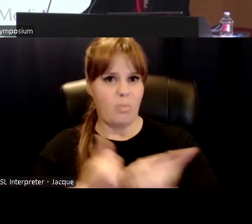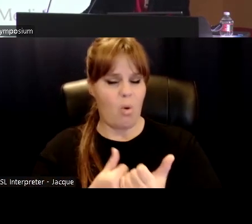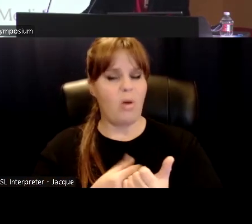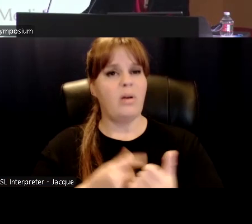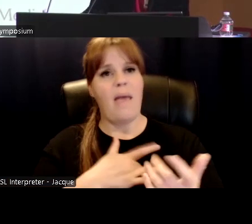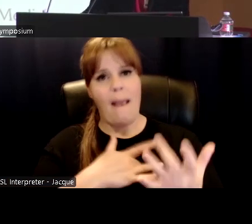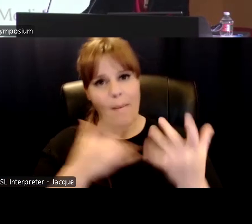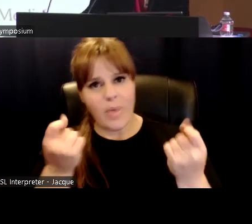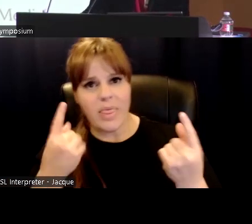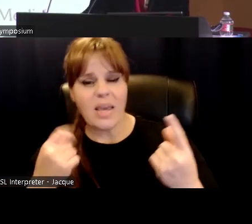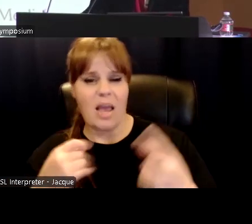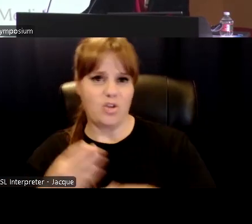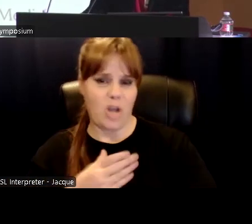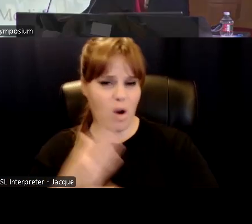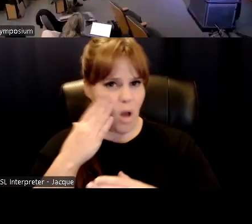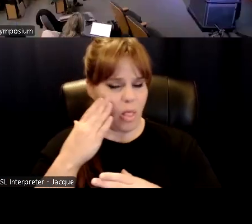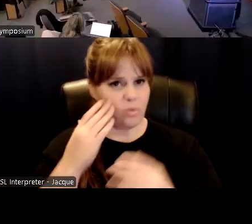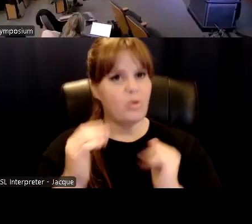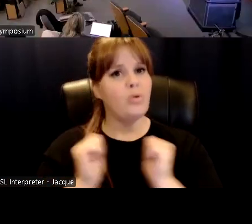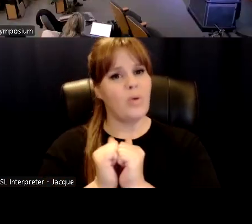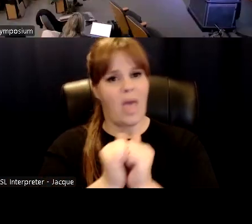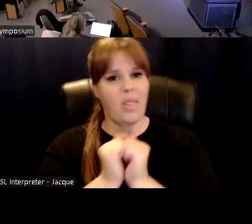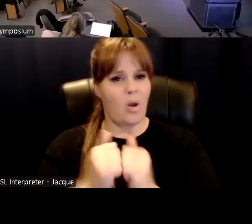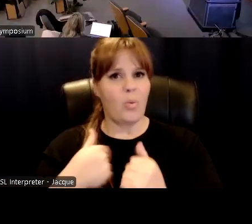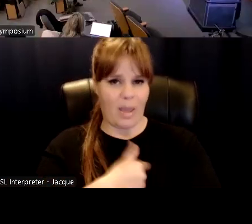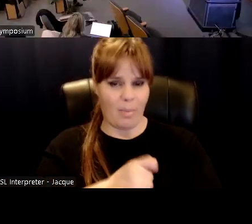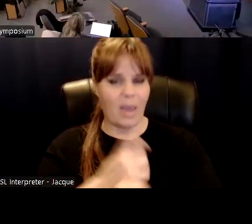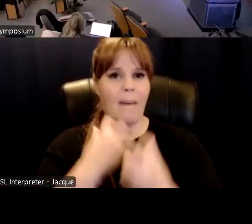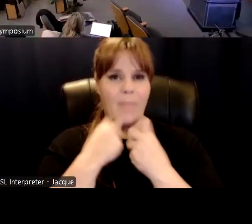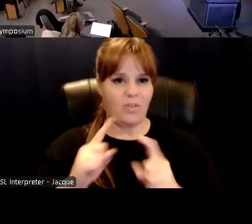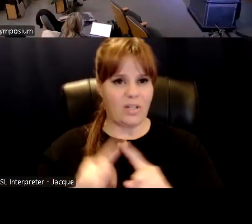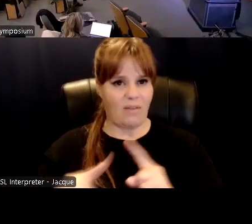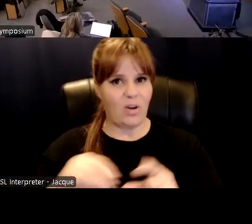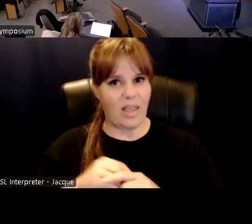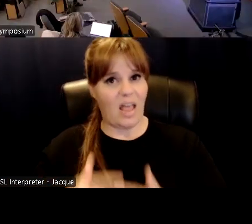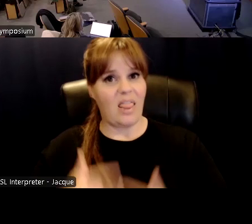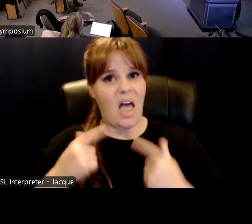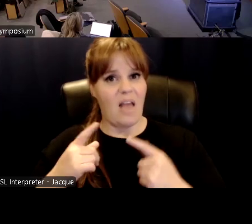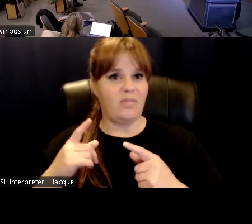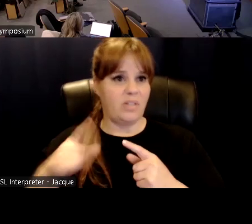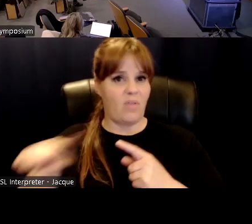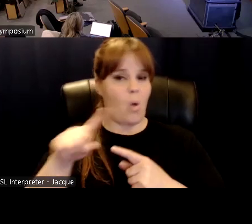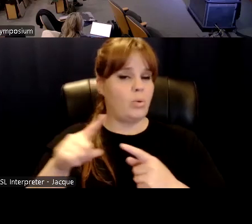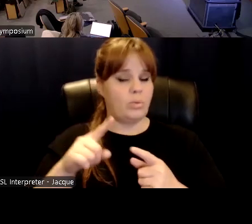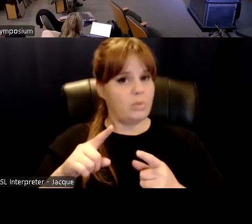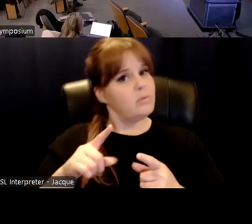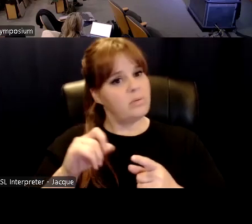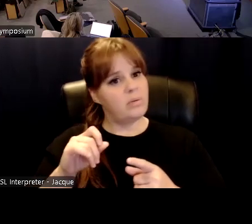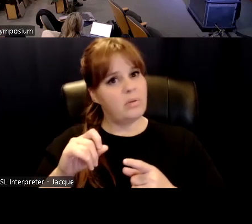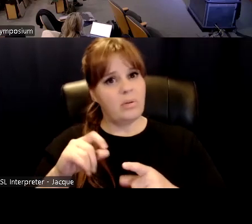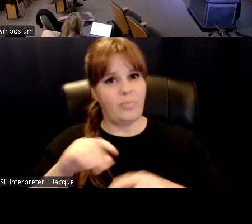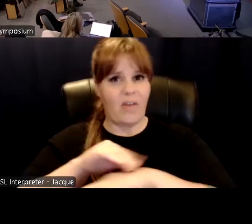and shared knowledge. Together, we can make a meaningful difference in the lives of those affected by long COVID. Thank you for